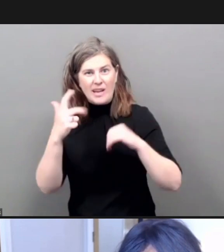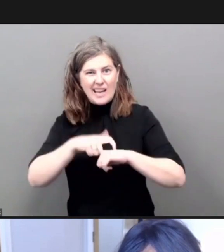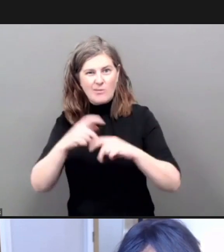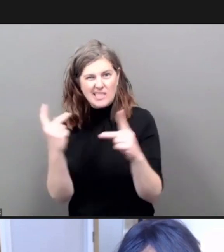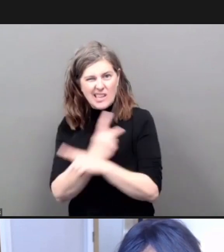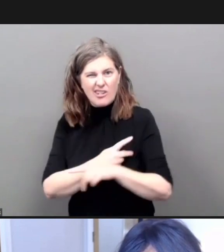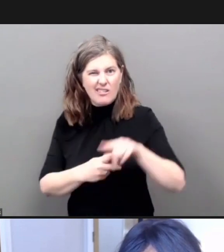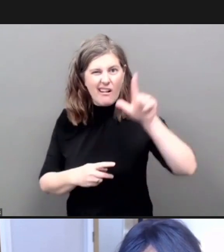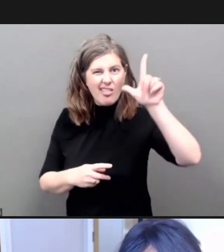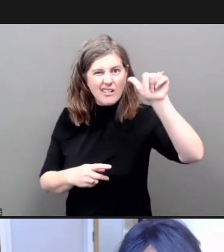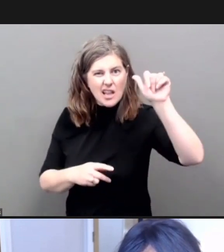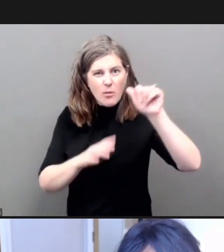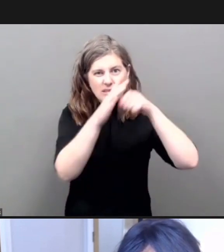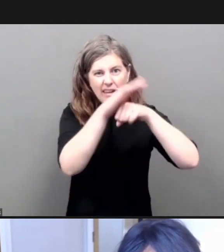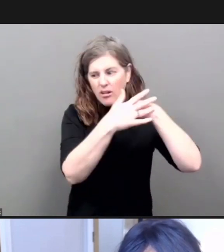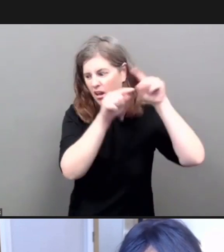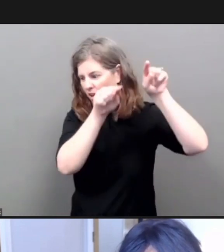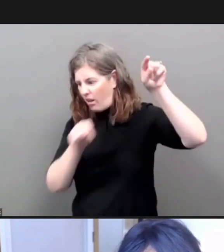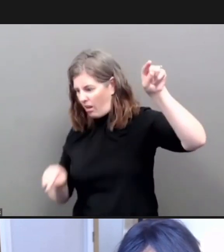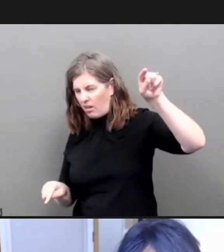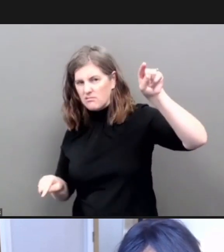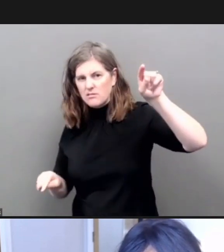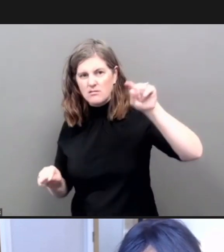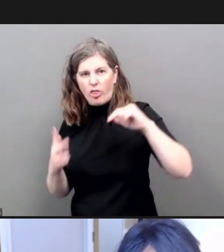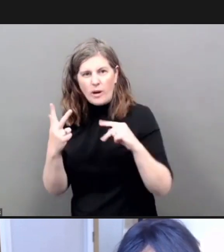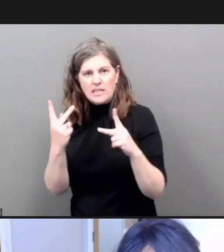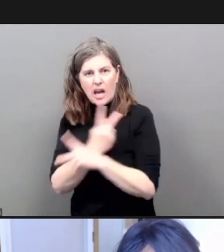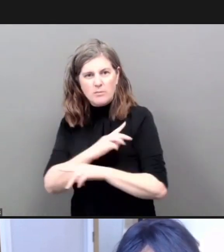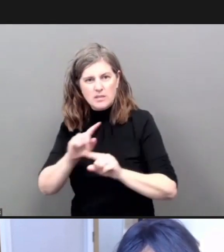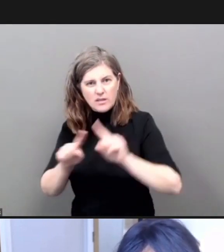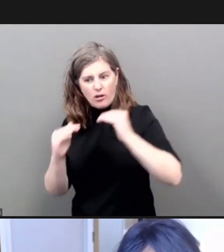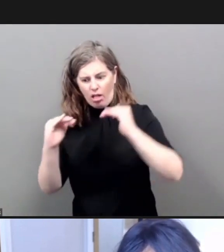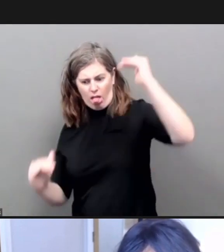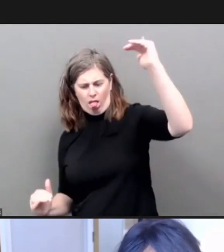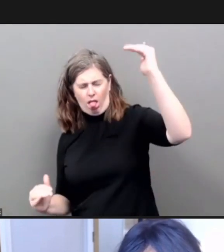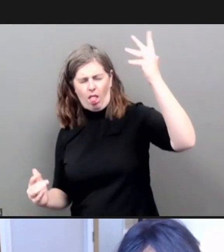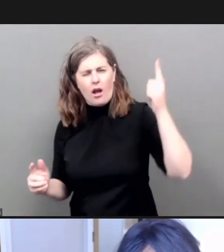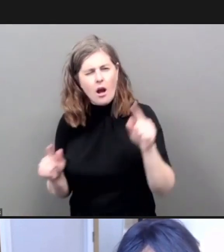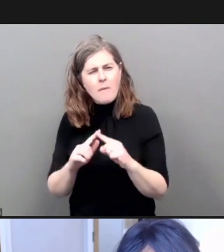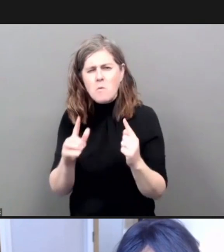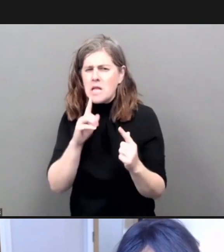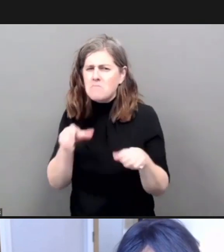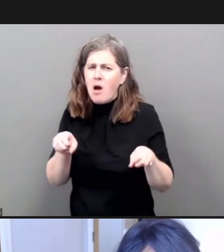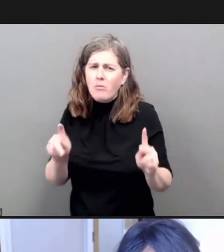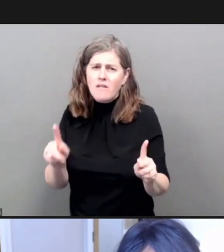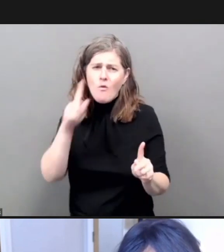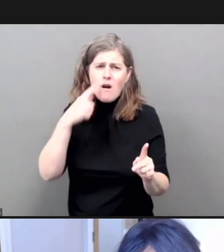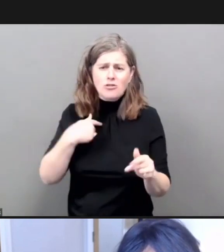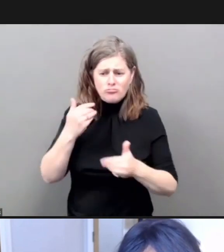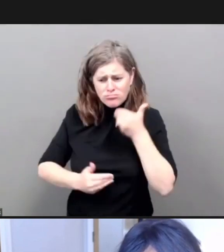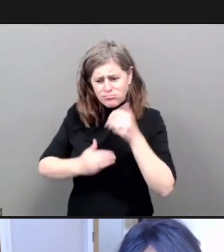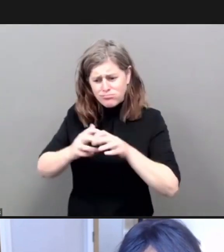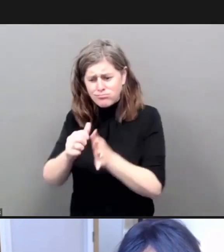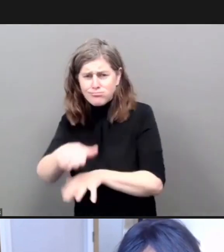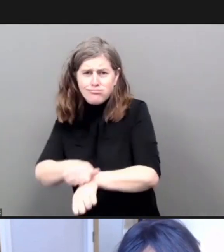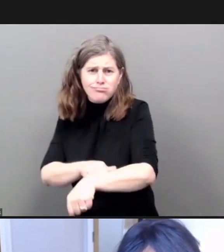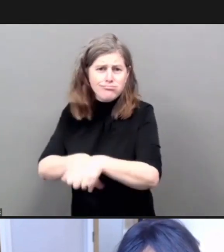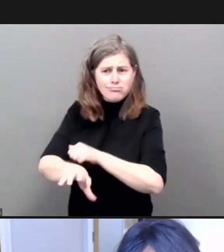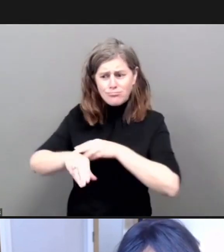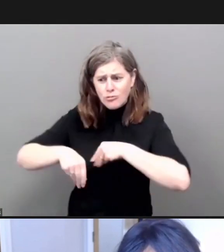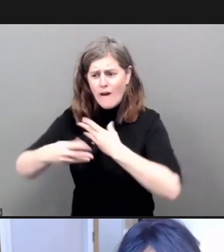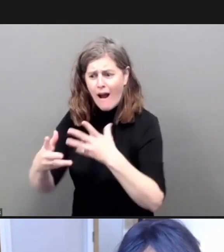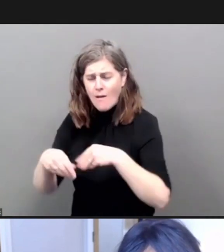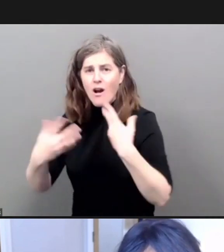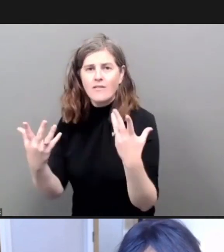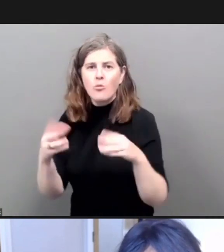vaccinated. And so I think that I think it's just an opportunity to do everything we possibly can to give the